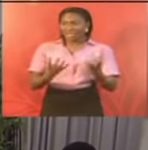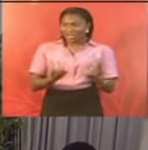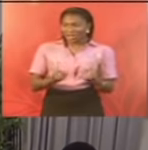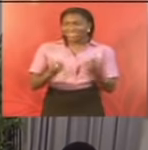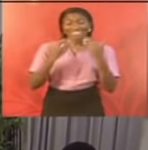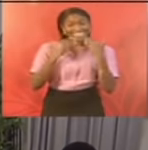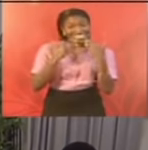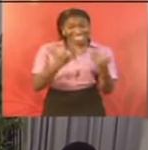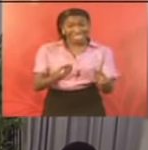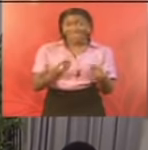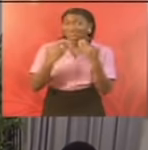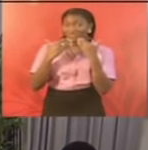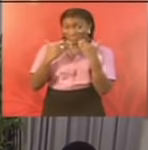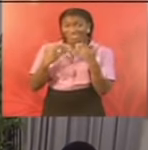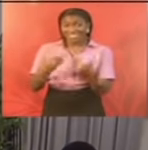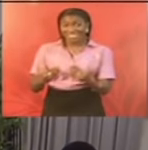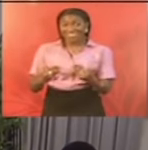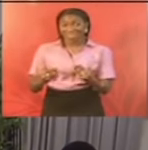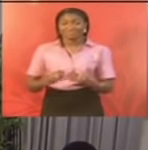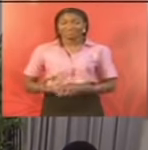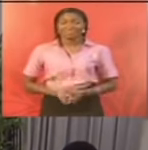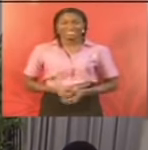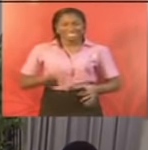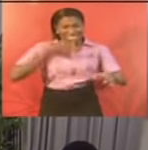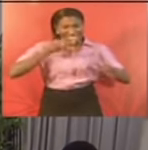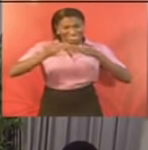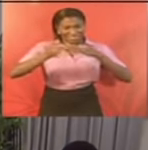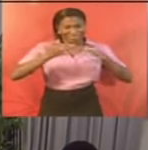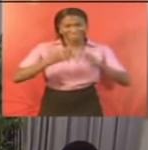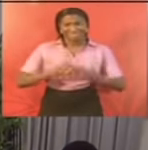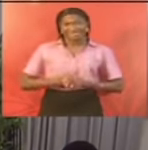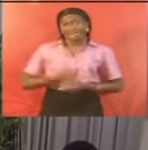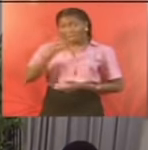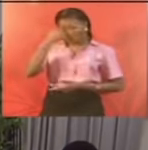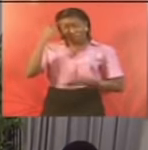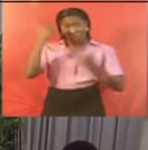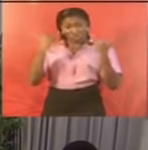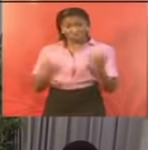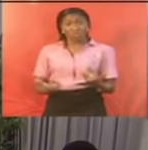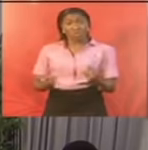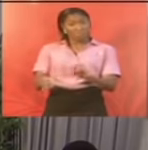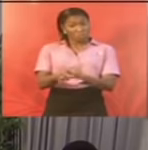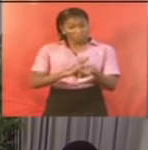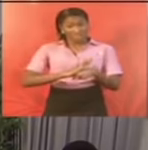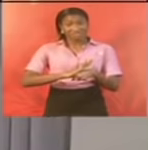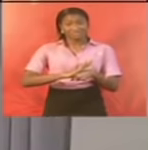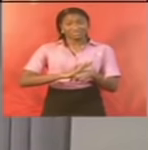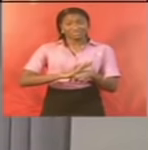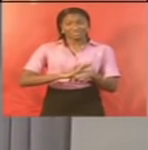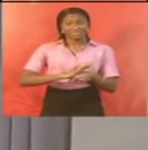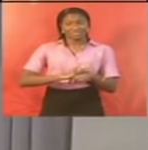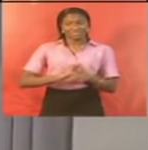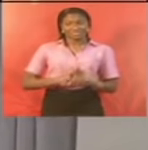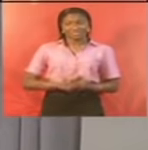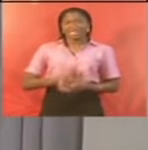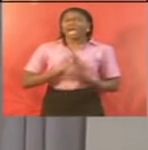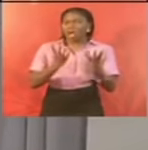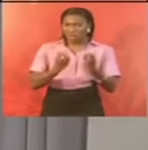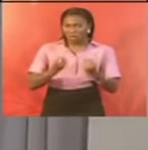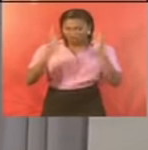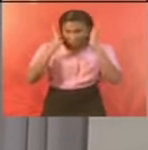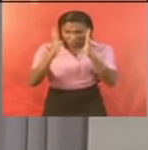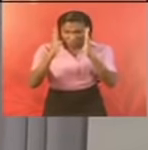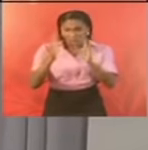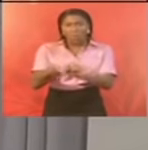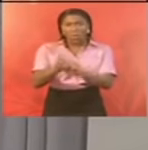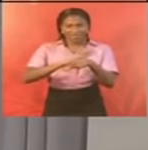for pursuing this vaccination thing. It's important in the light of COVID, so I'm not trying to deflect from COVID, but in the